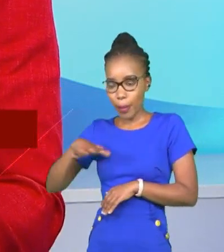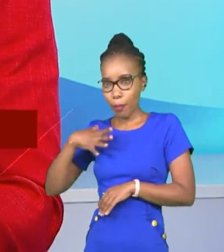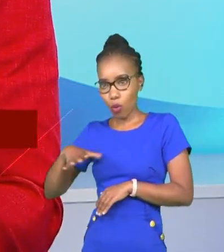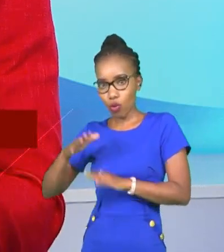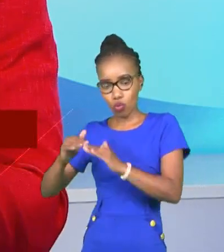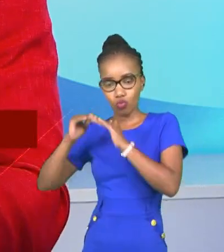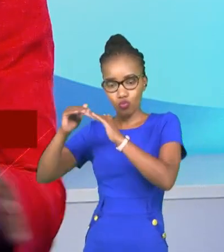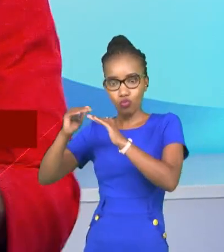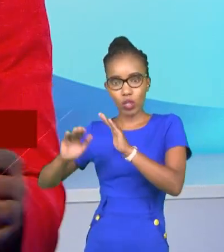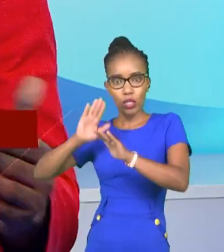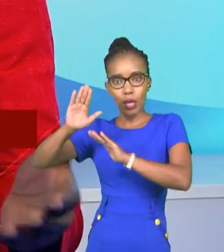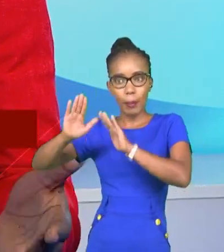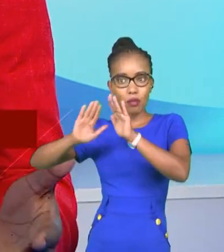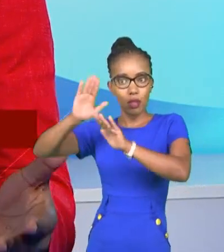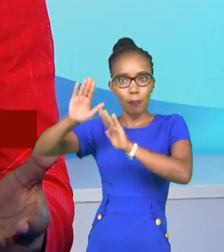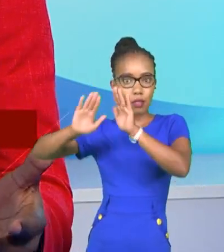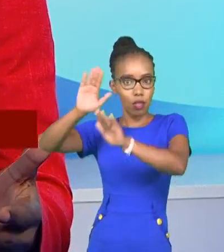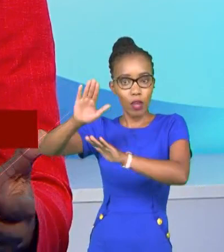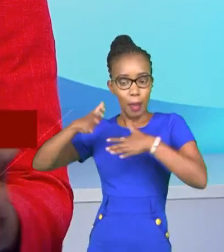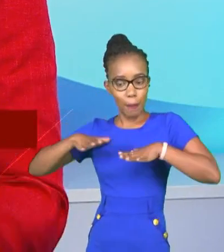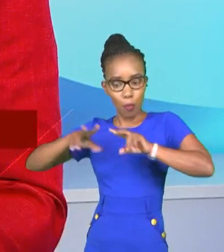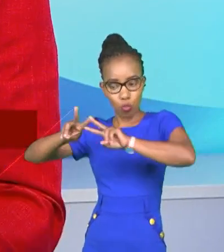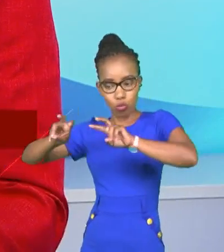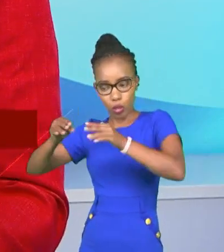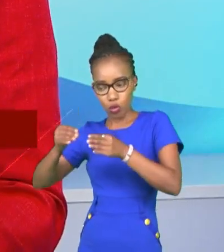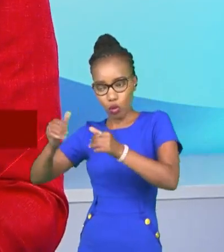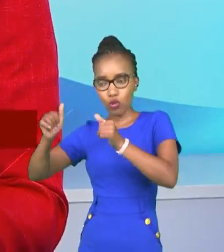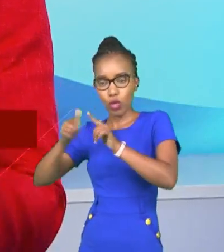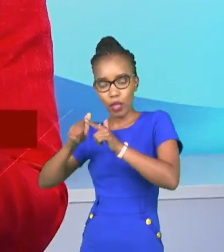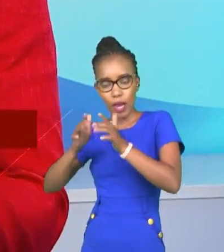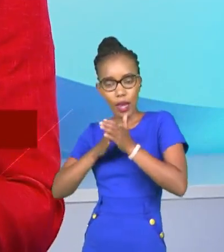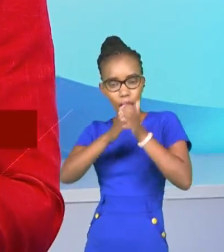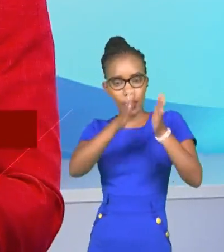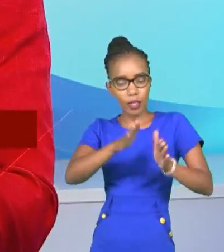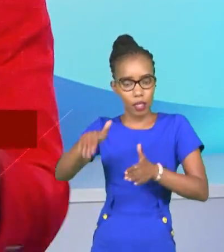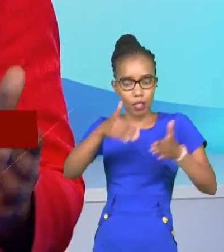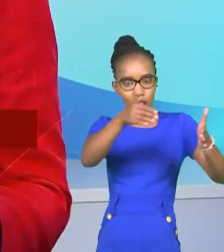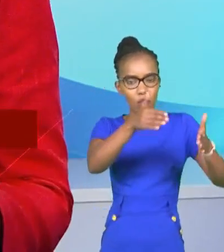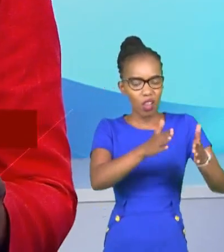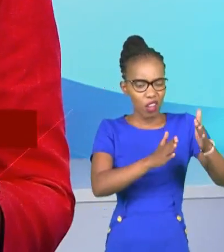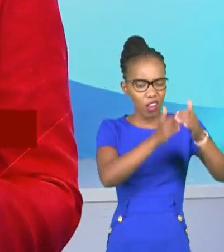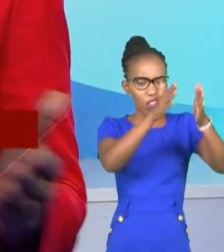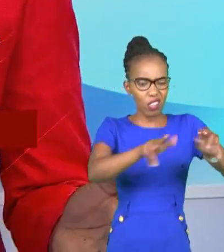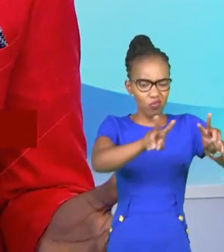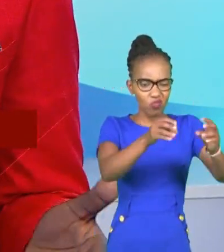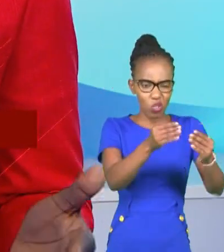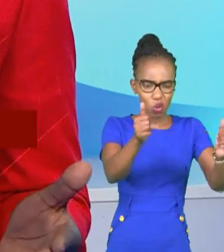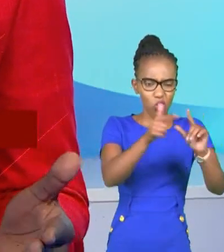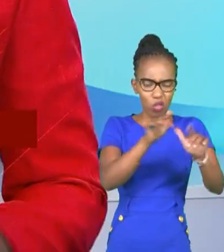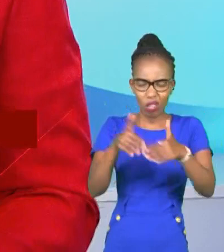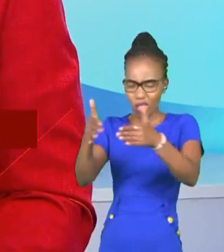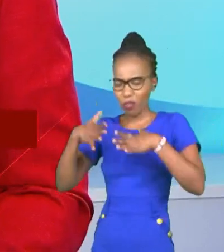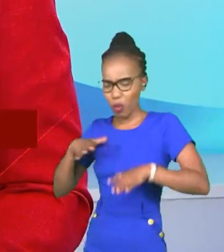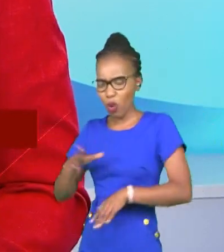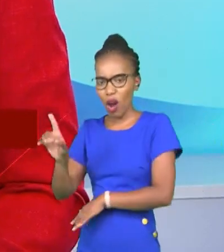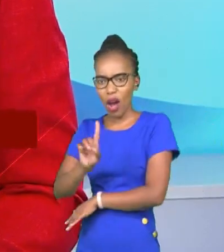to the top. Like, solutions come from the people themselves to the top leadership. It is not the top leadership making the solution then giving them to the